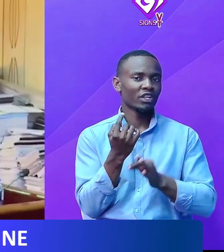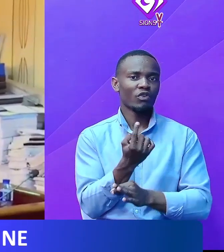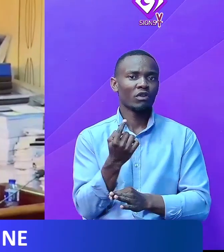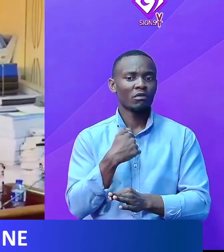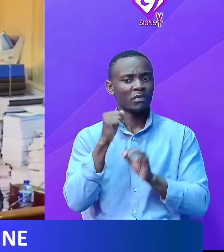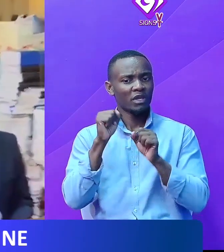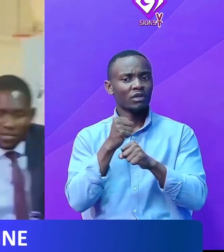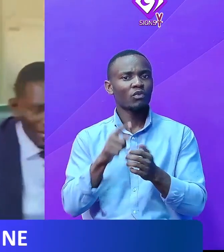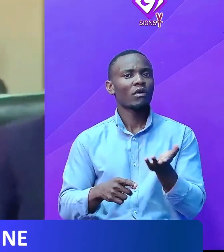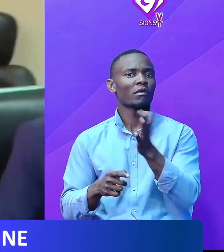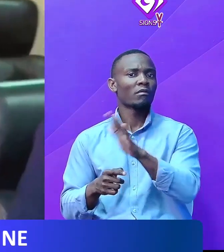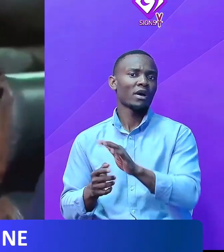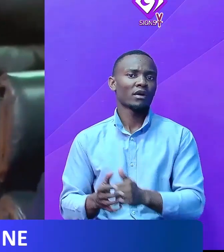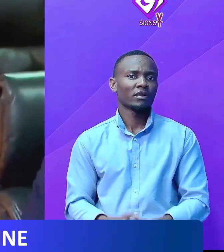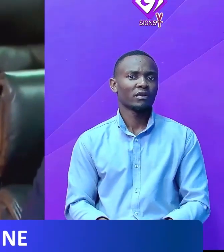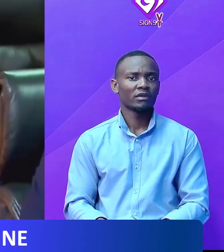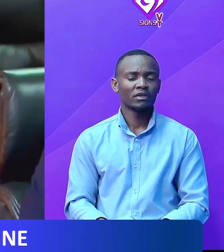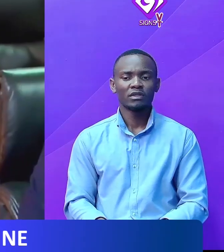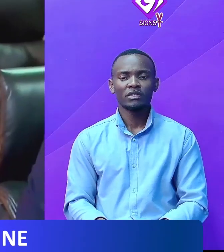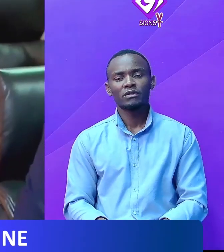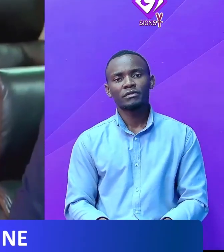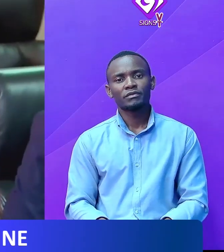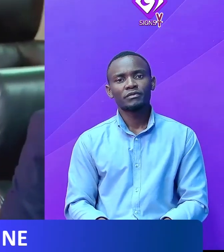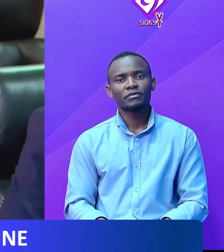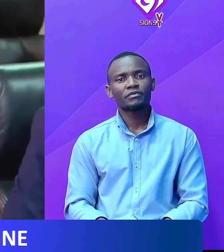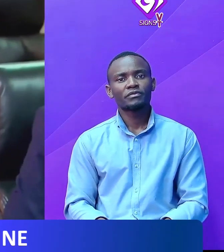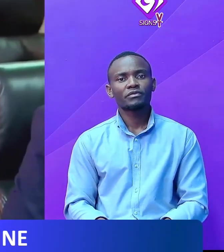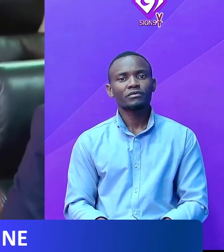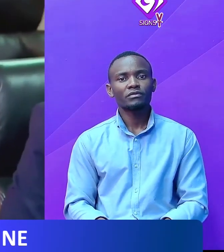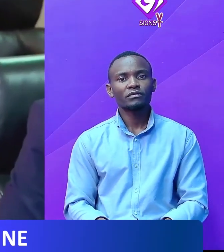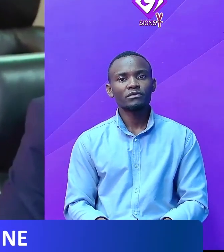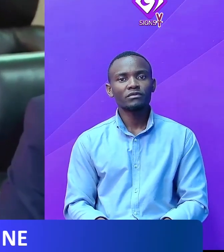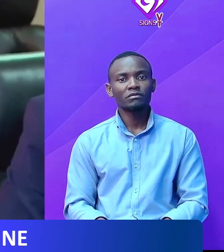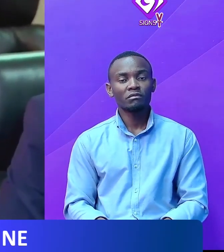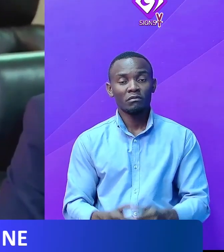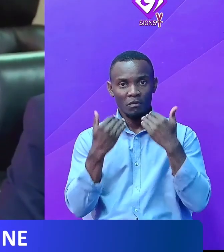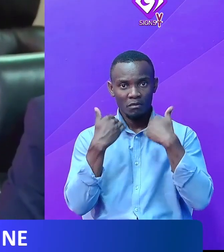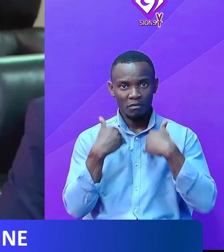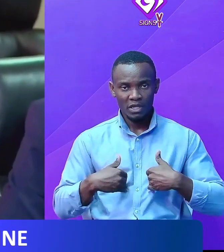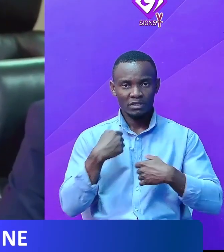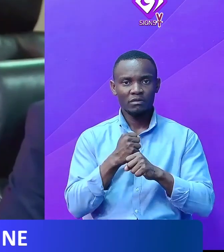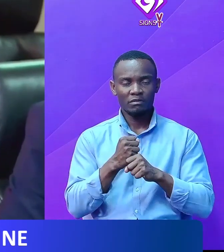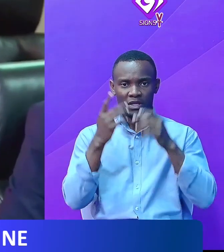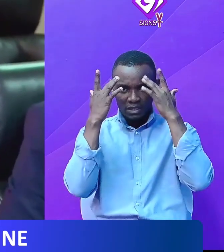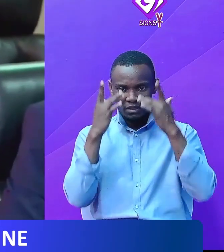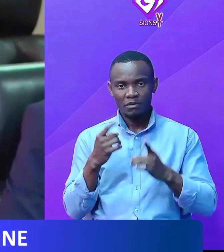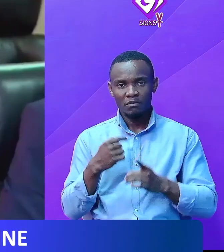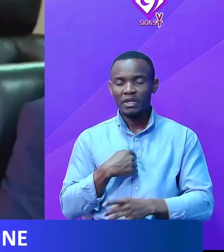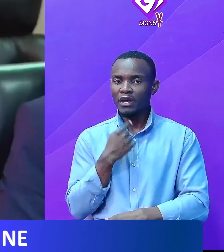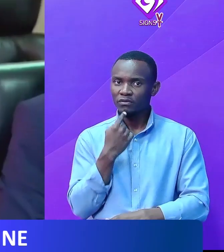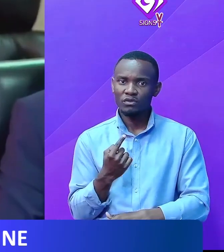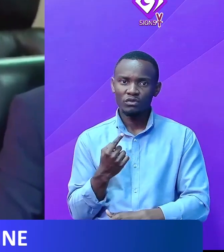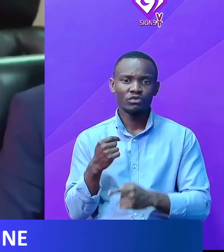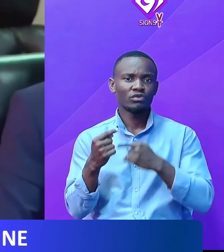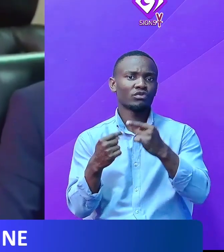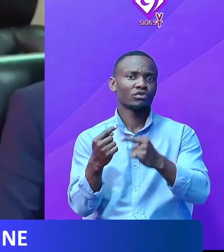are going out of order. I can win and come it is back me here. who is making decisions. Proceed. I've told you to proceed. You can't intimidate me.